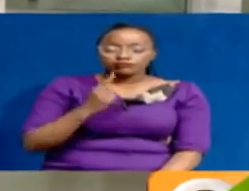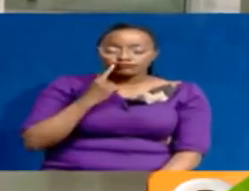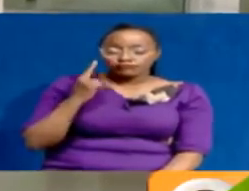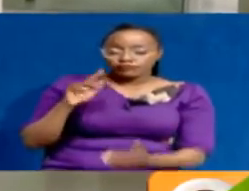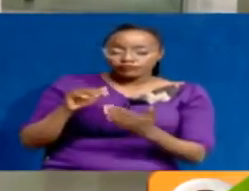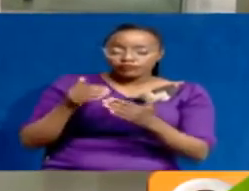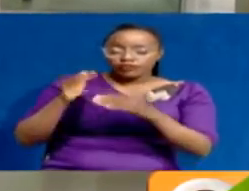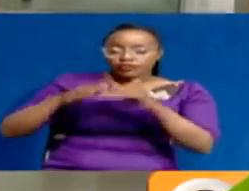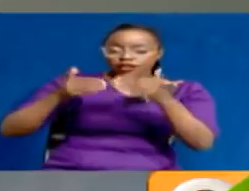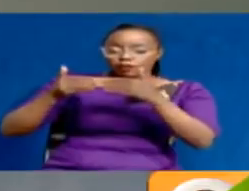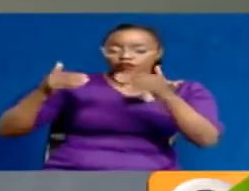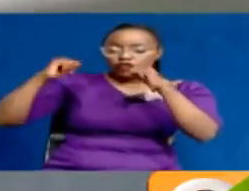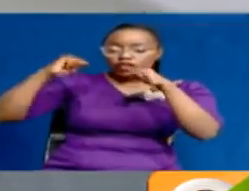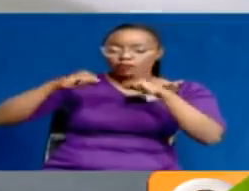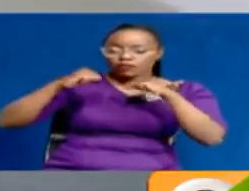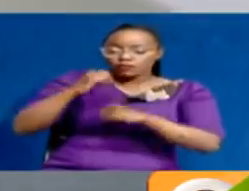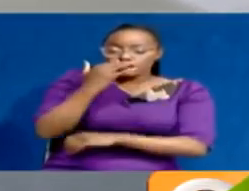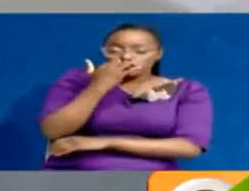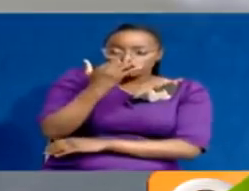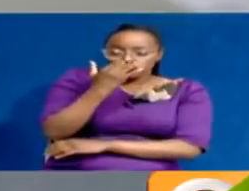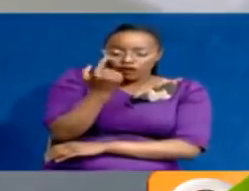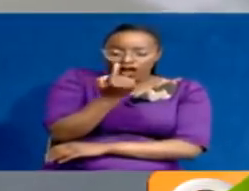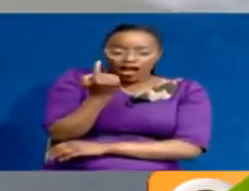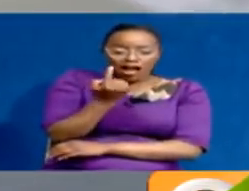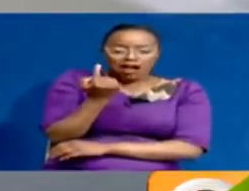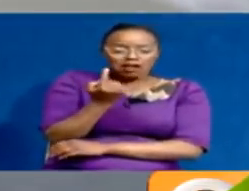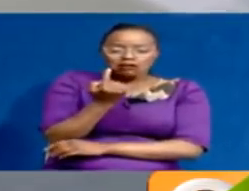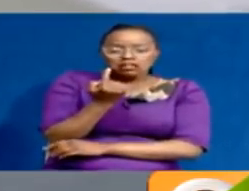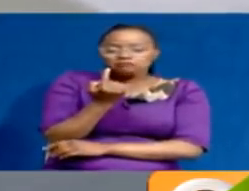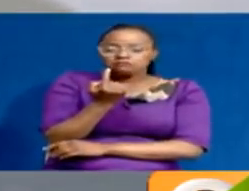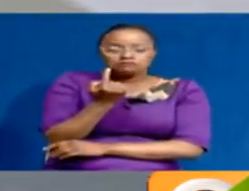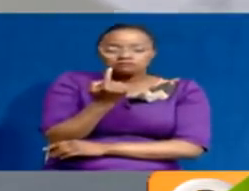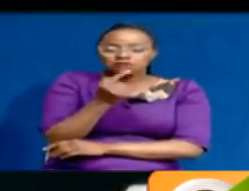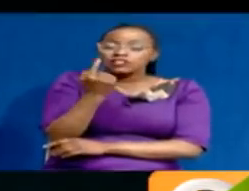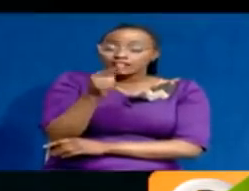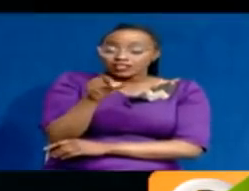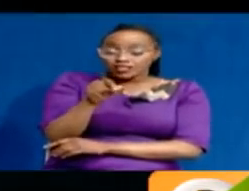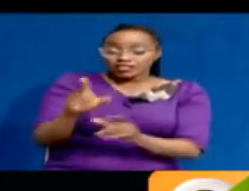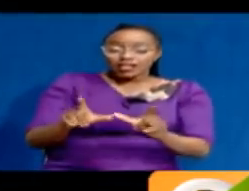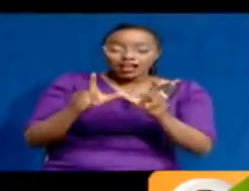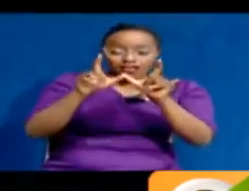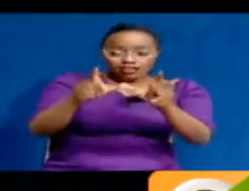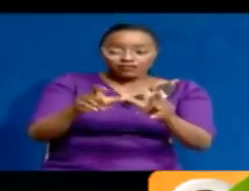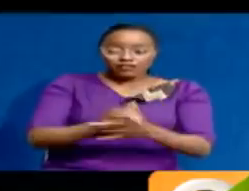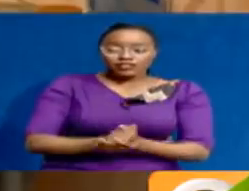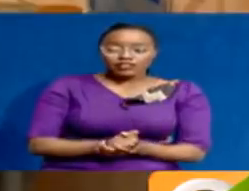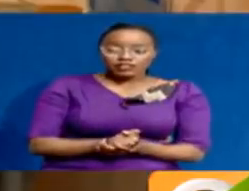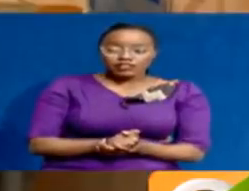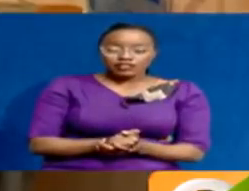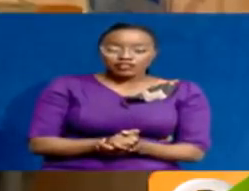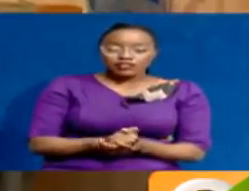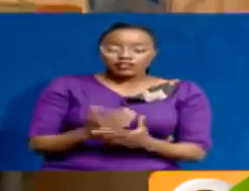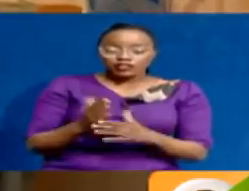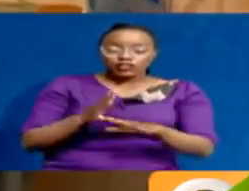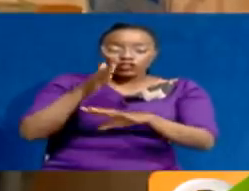Now, more than ever, the ability to breathe on your own is a gift. For